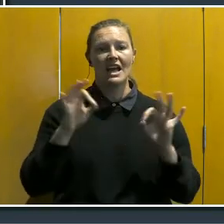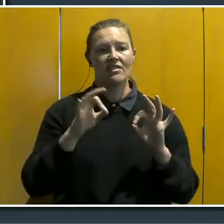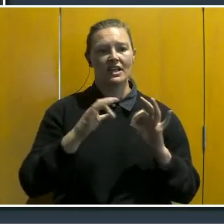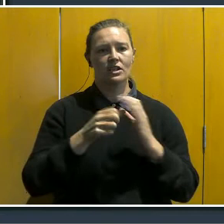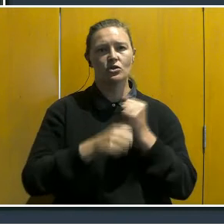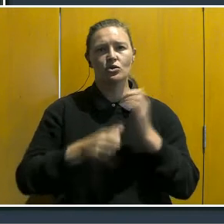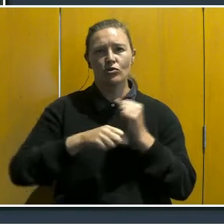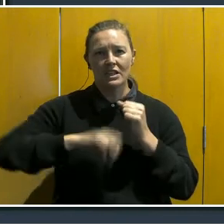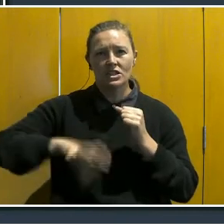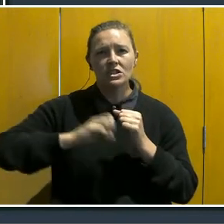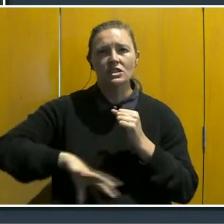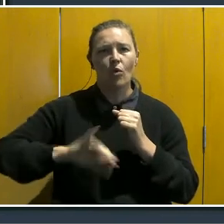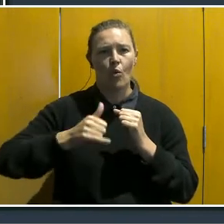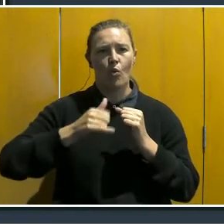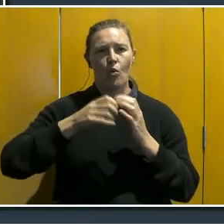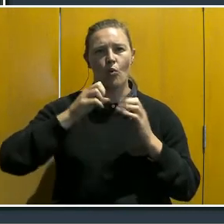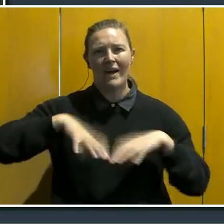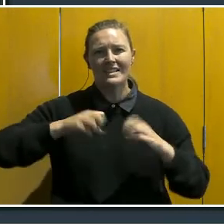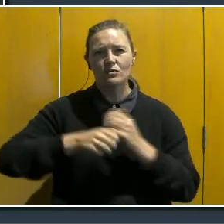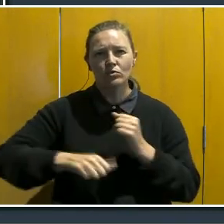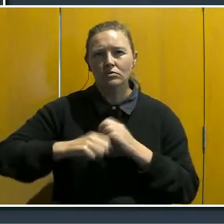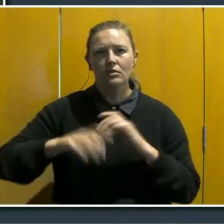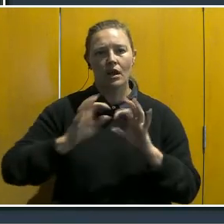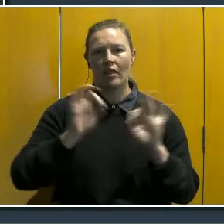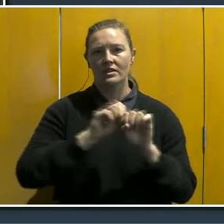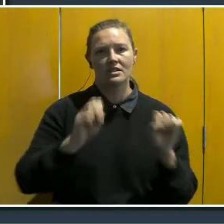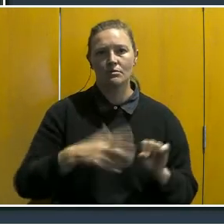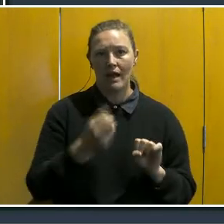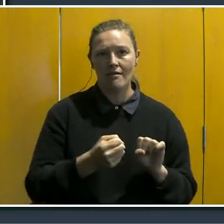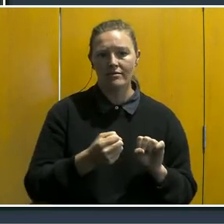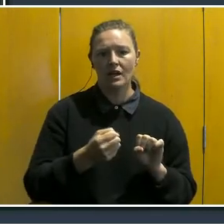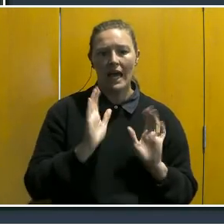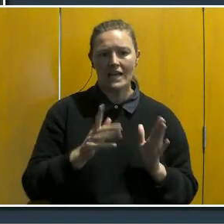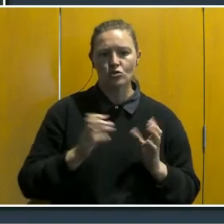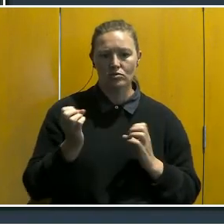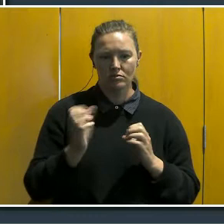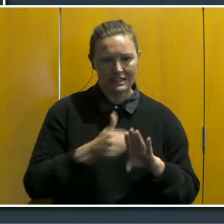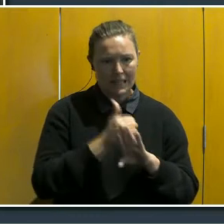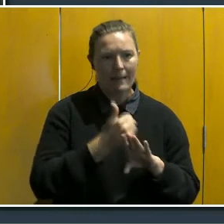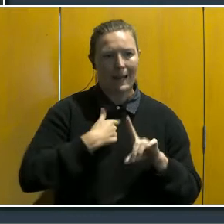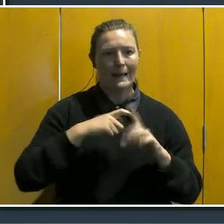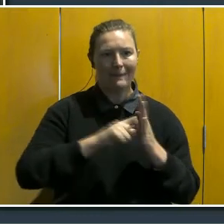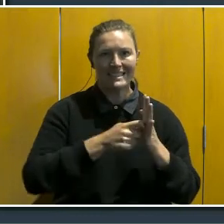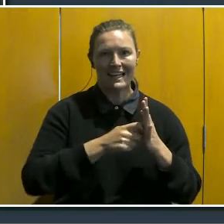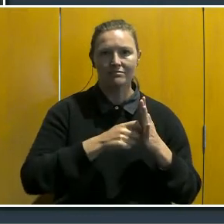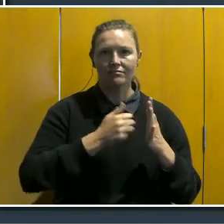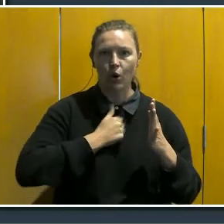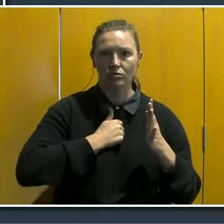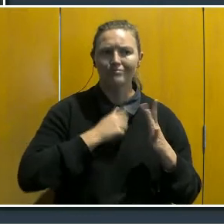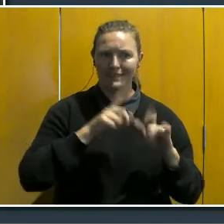sewerage or waste disposal system. We had to provide and we've had to maintain our own. Nothing has changed.